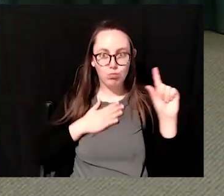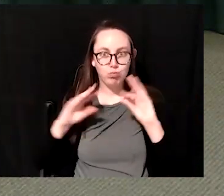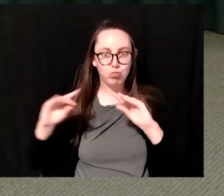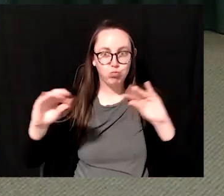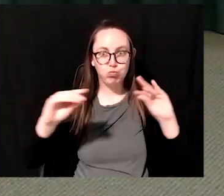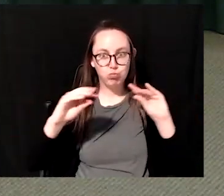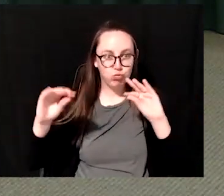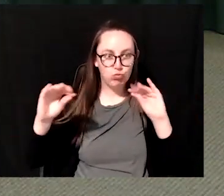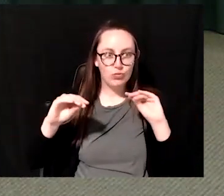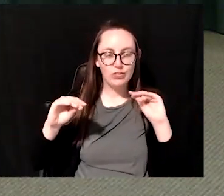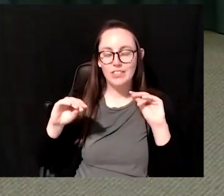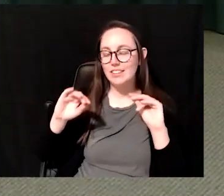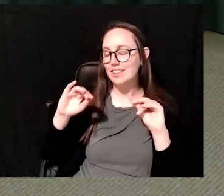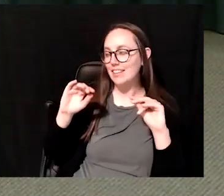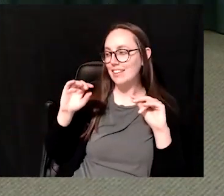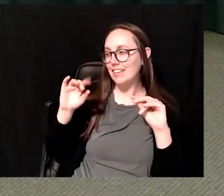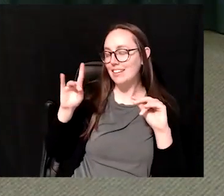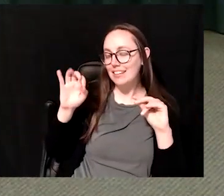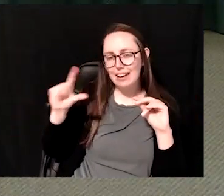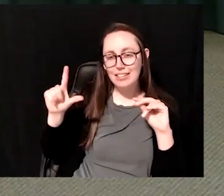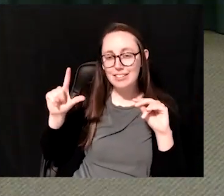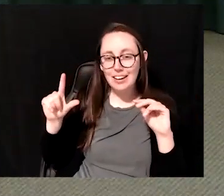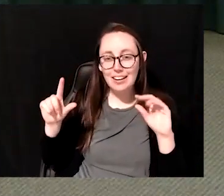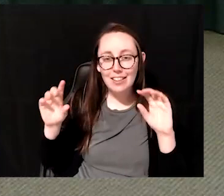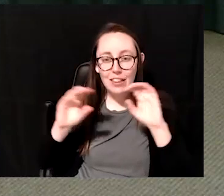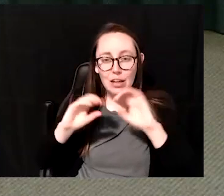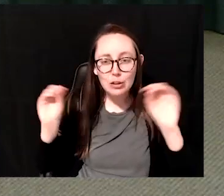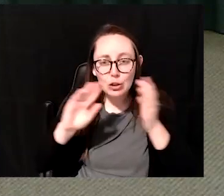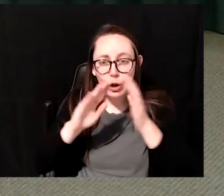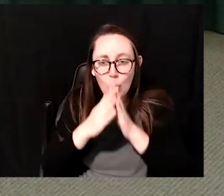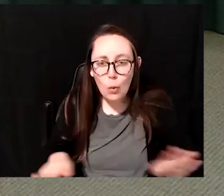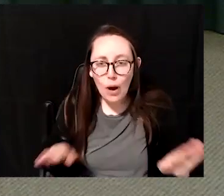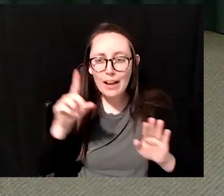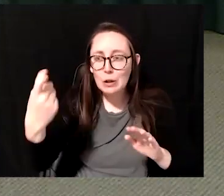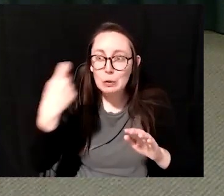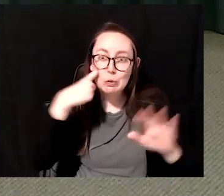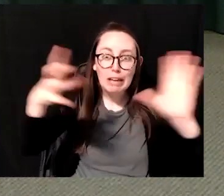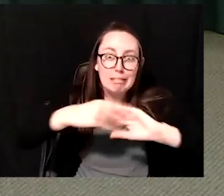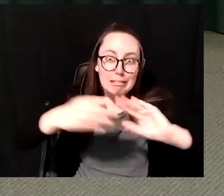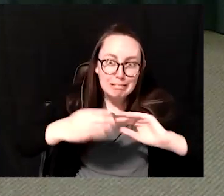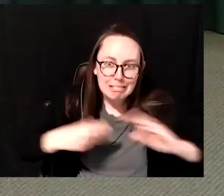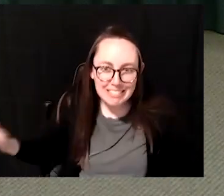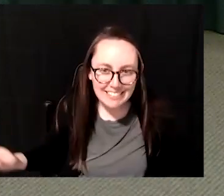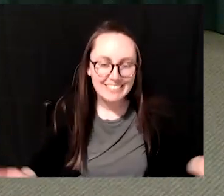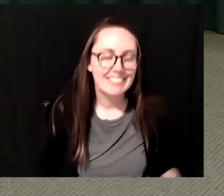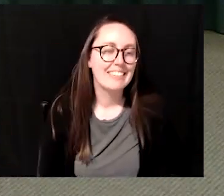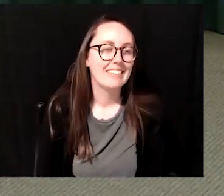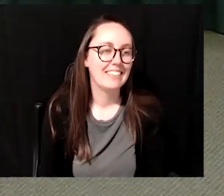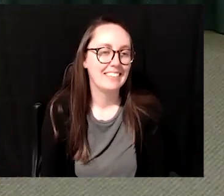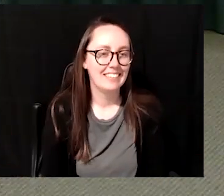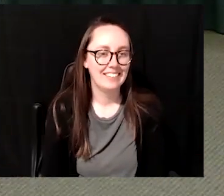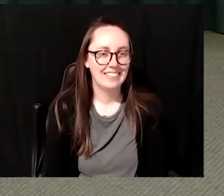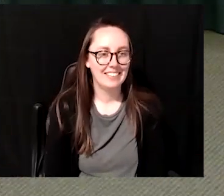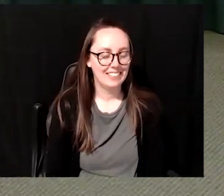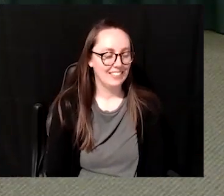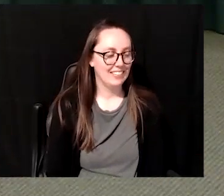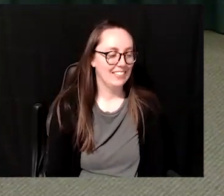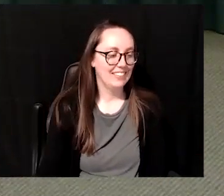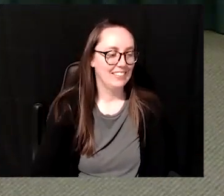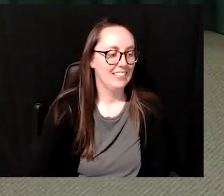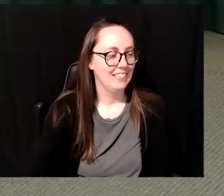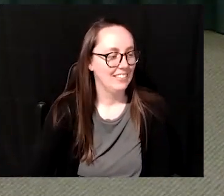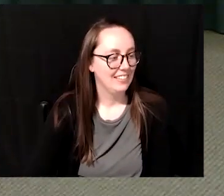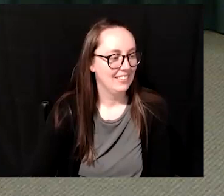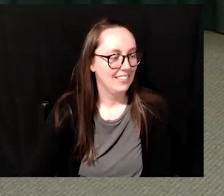data you just thought and you just felt like I can't help it be what he means yeah uh it is